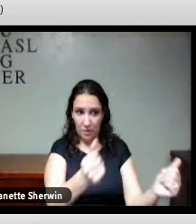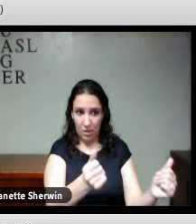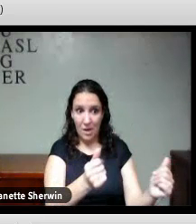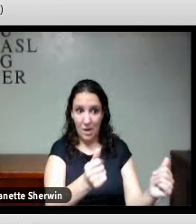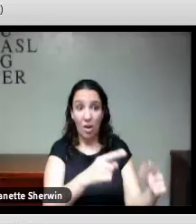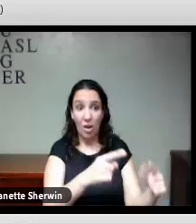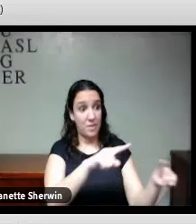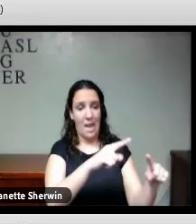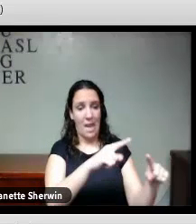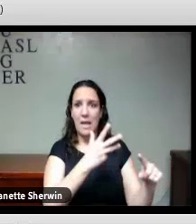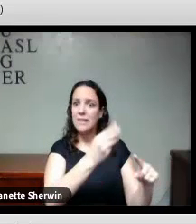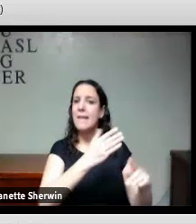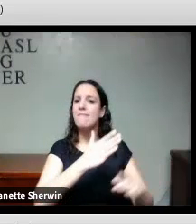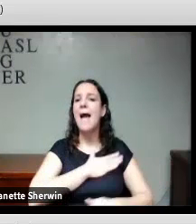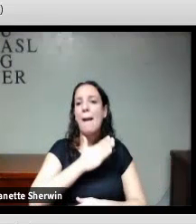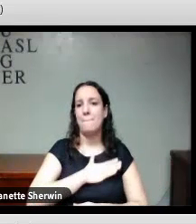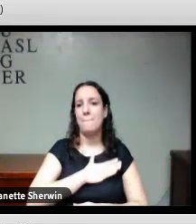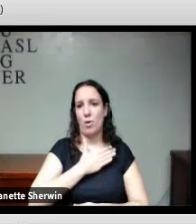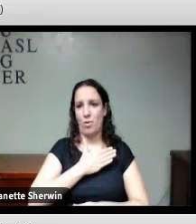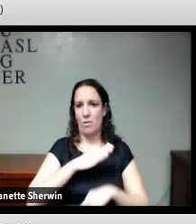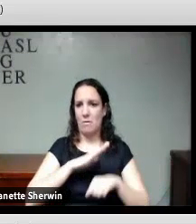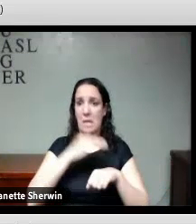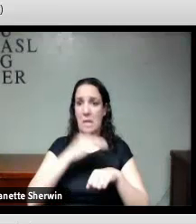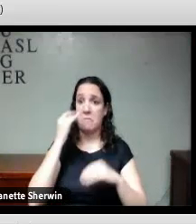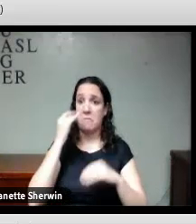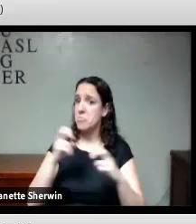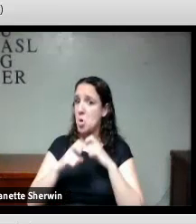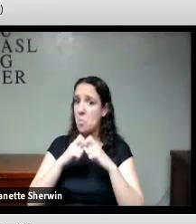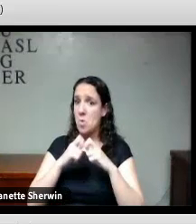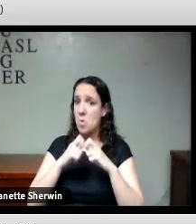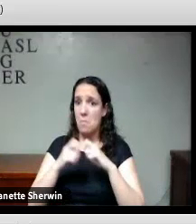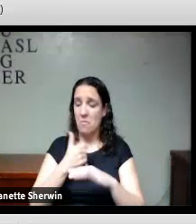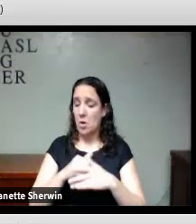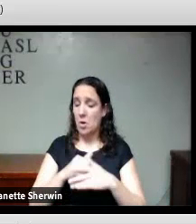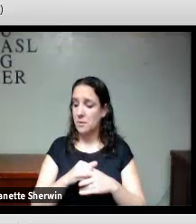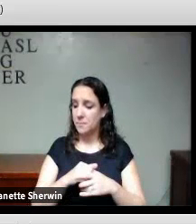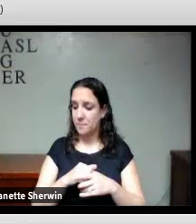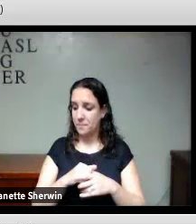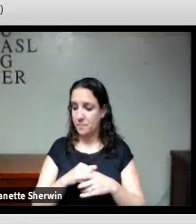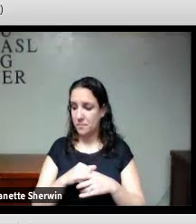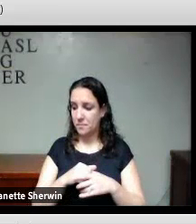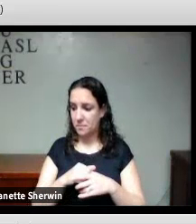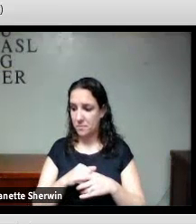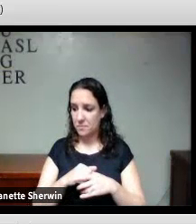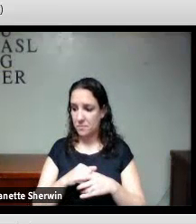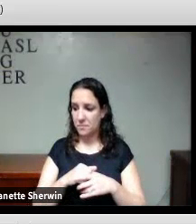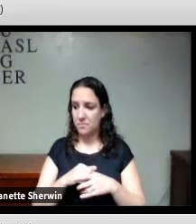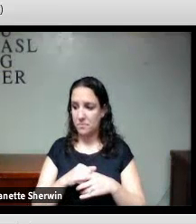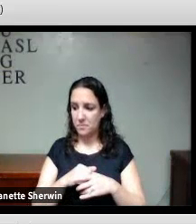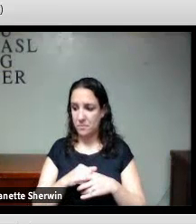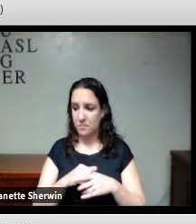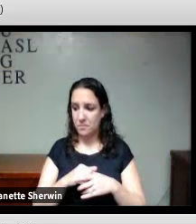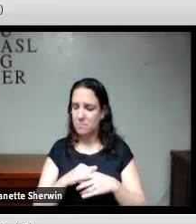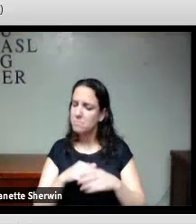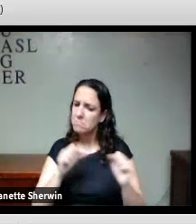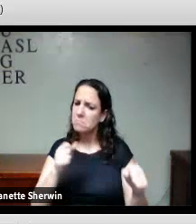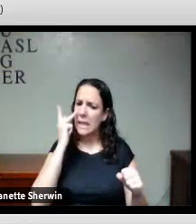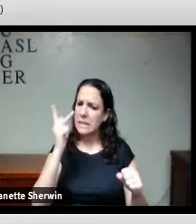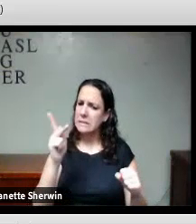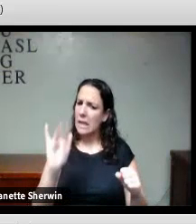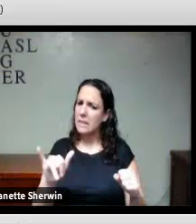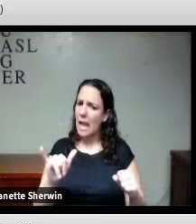actually leave happier than if they had never had a problem to begin with. I don't know that's true, but I can see how that would happen. It